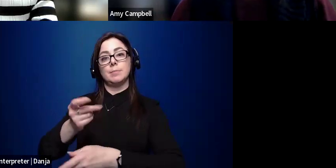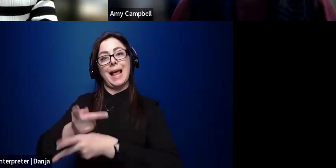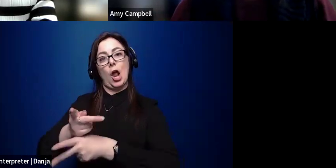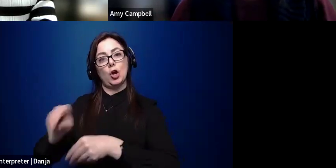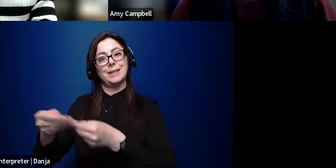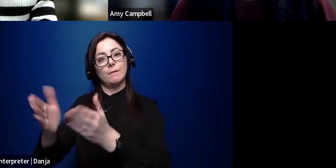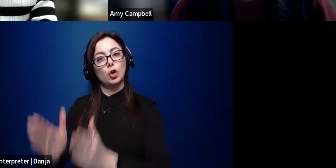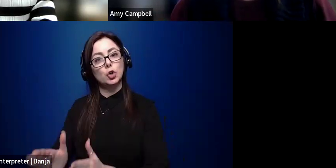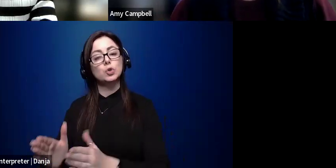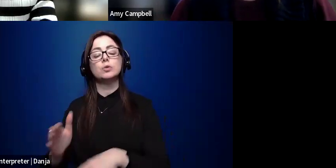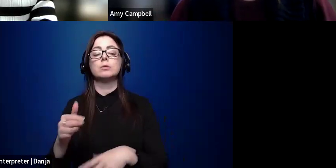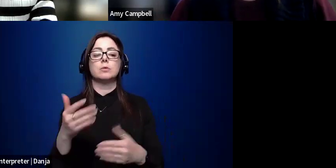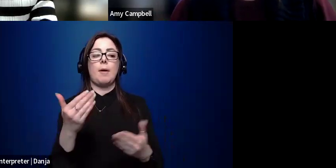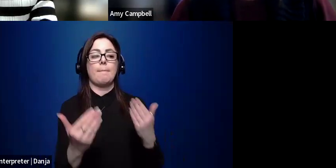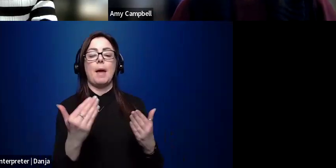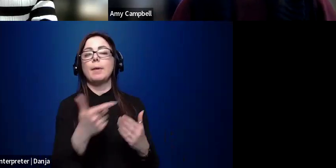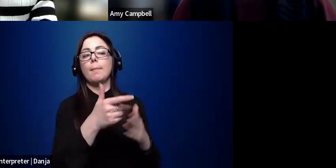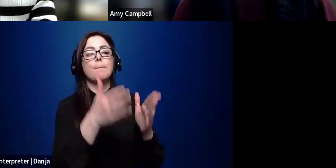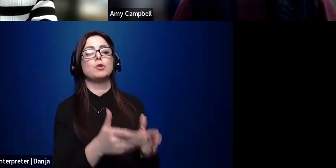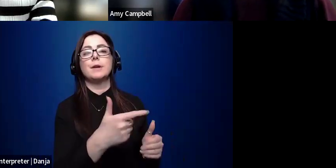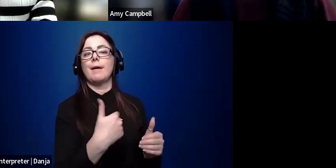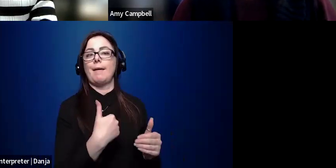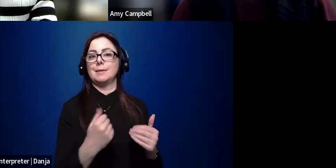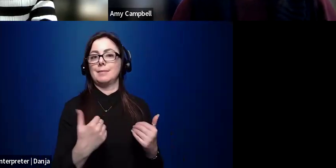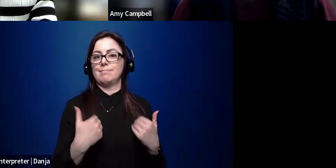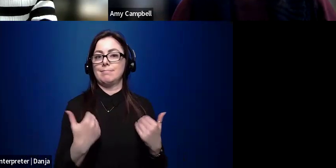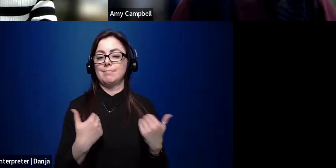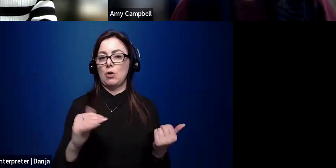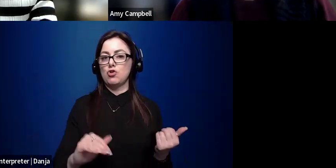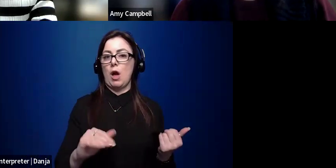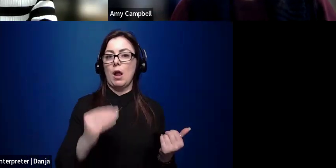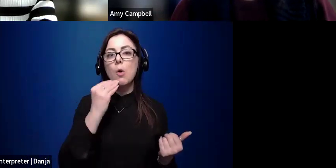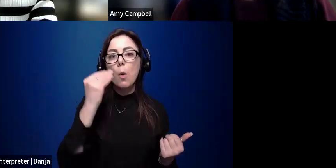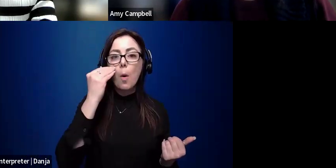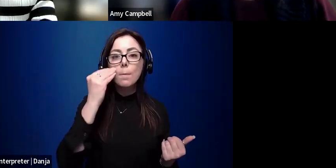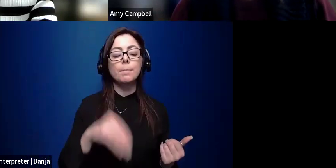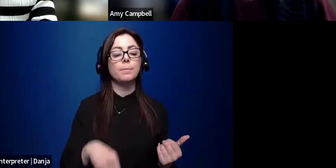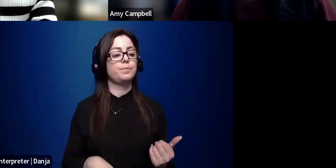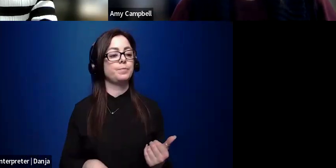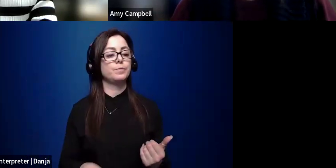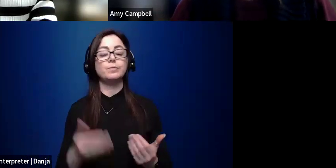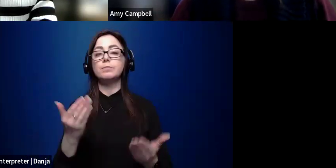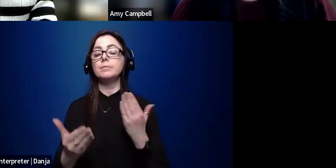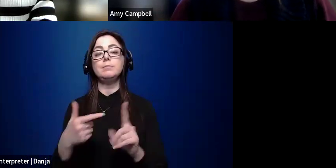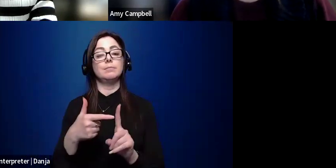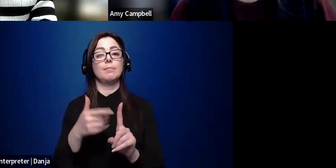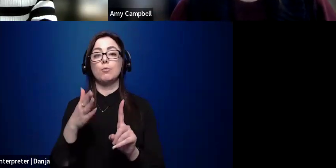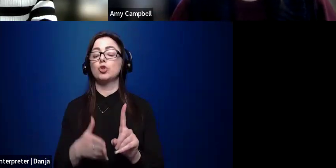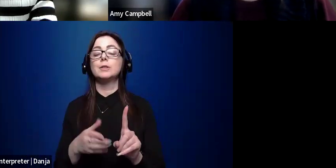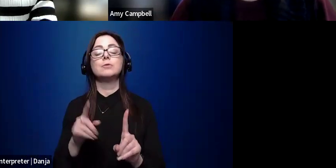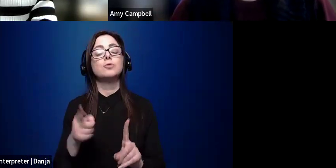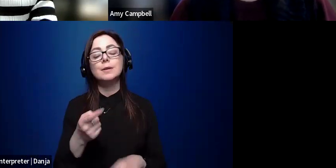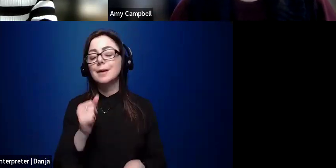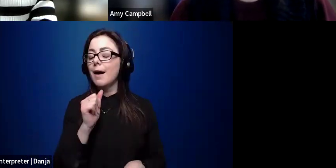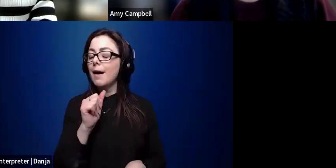or they have a small child at home, or they are a person that just is unable to work,